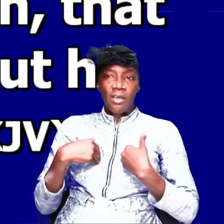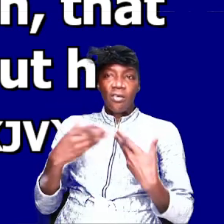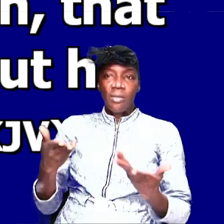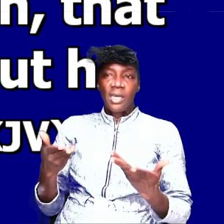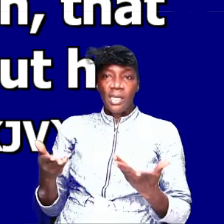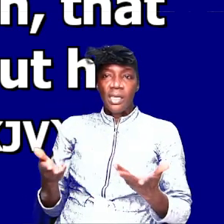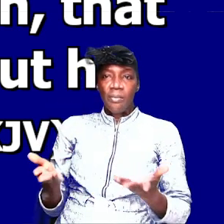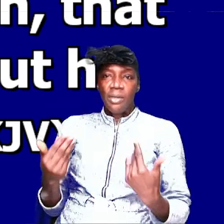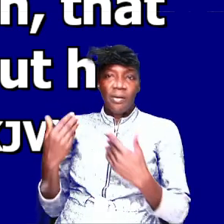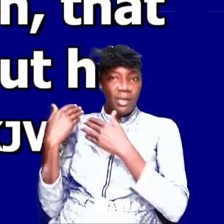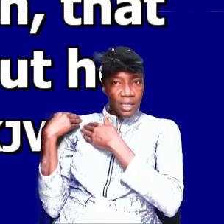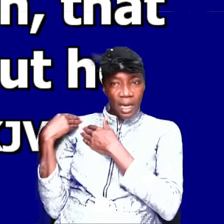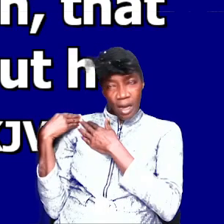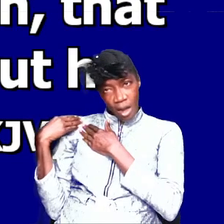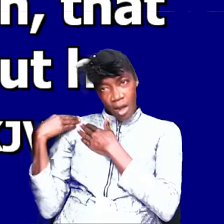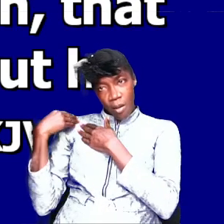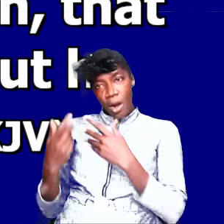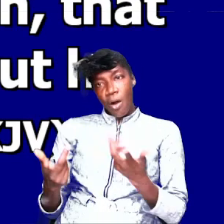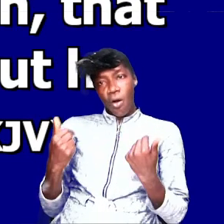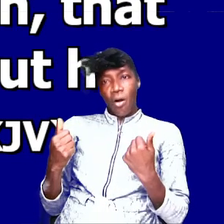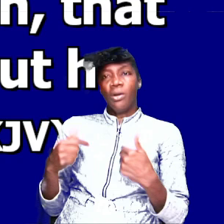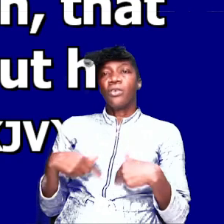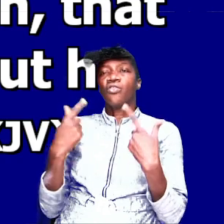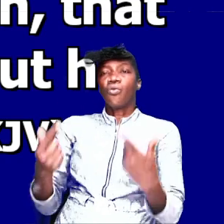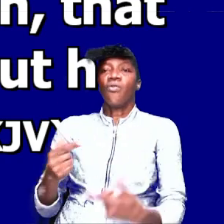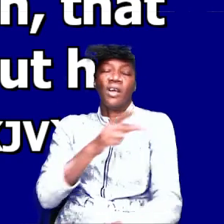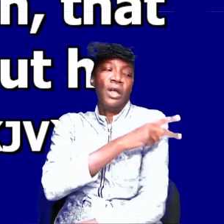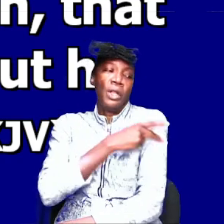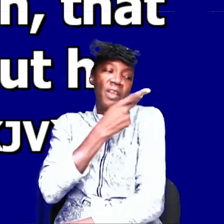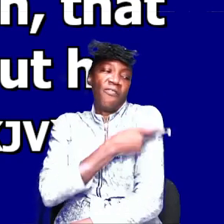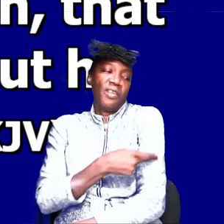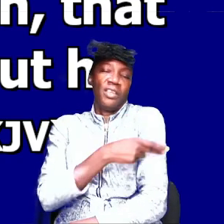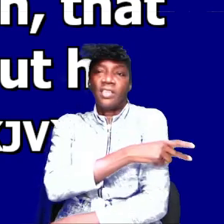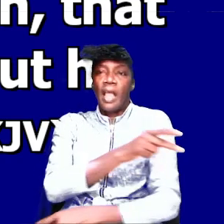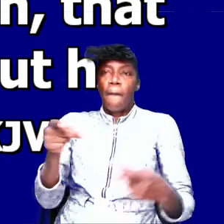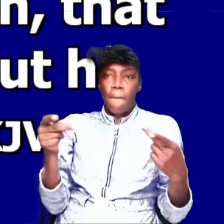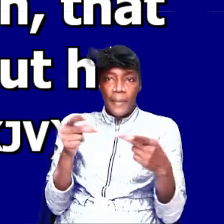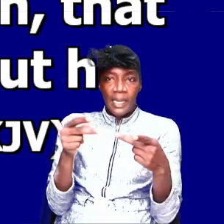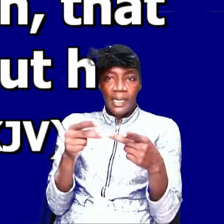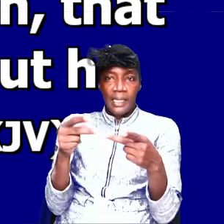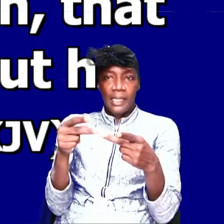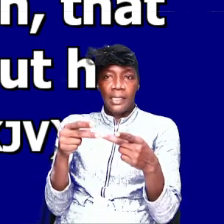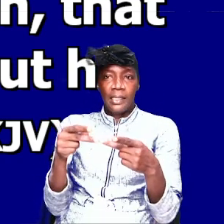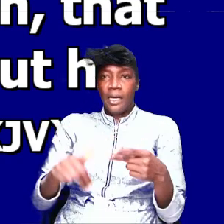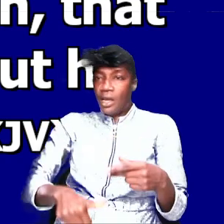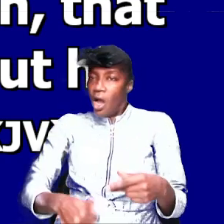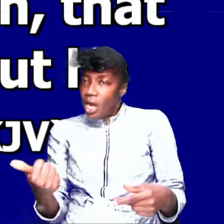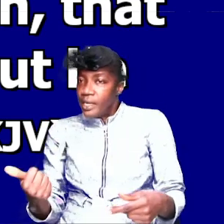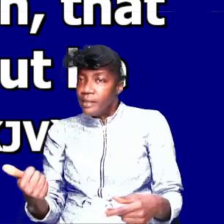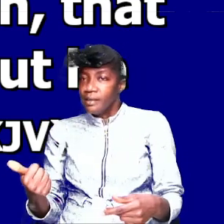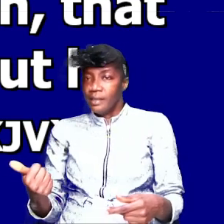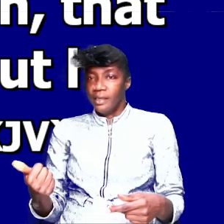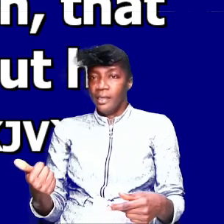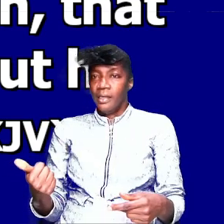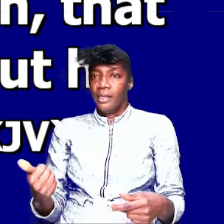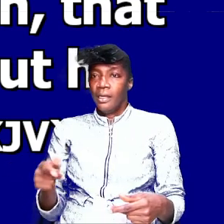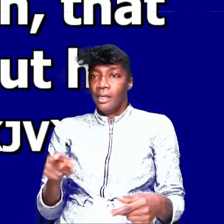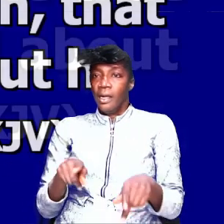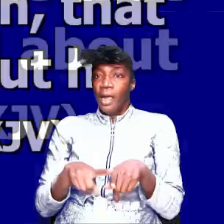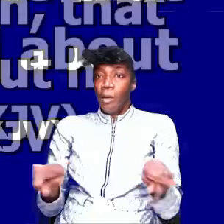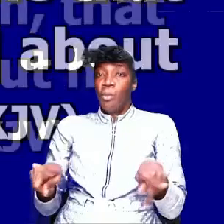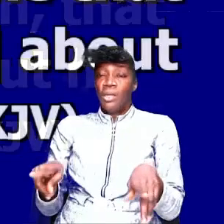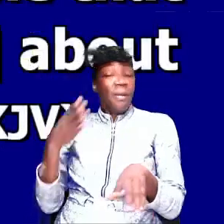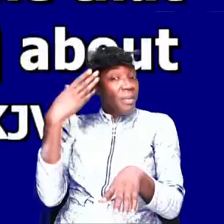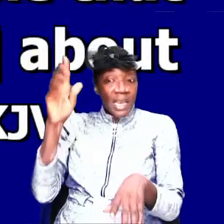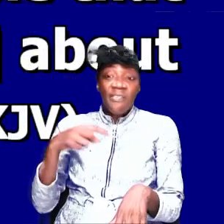come, let us go over to the Philistine garrison that is on the other side. But he told not his